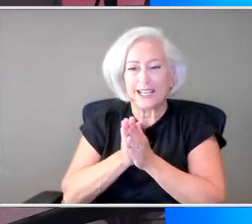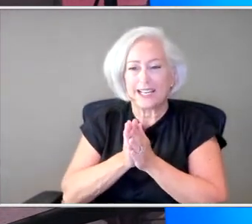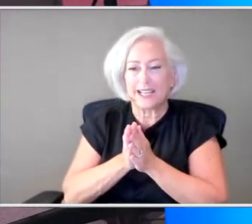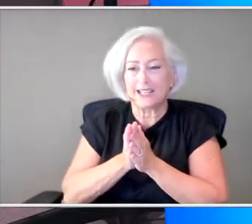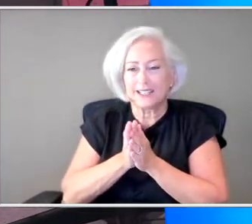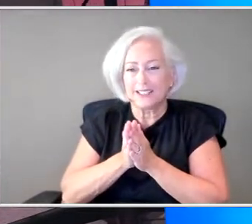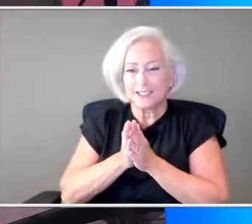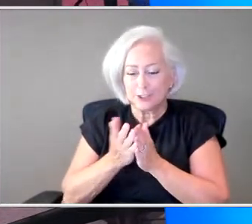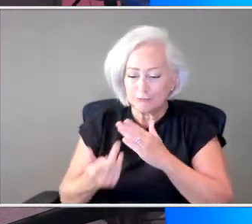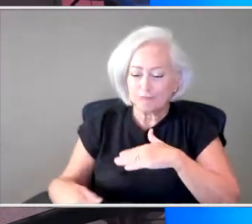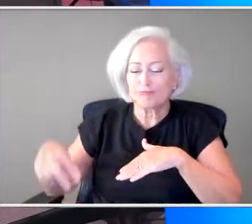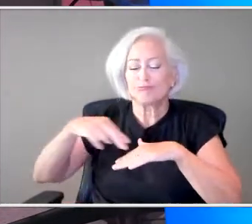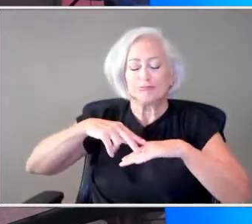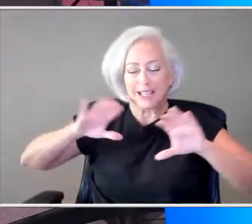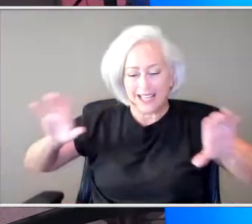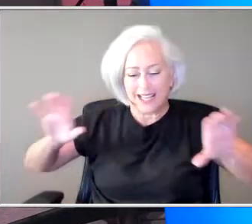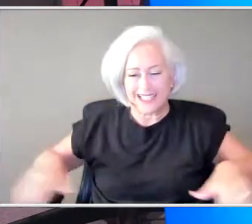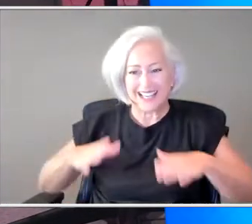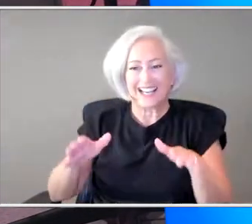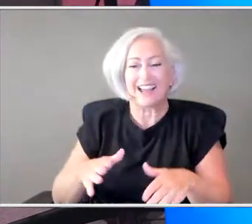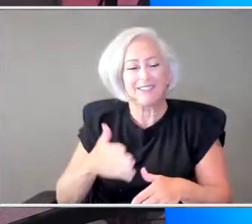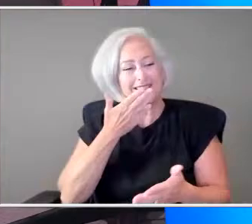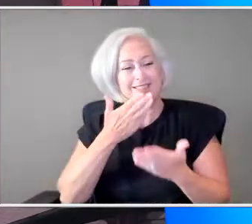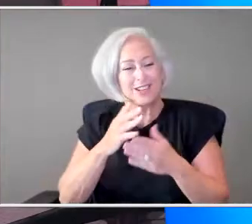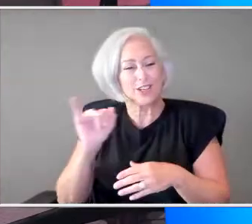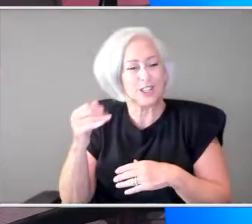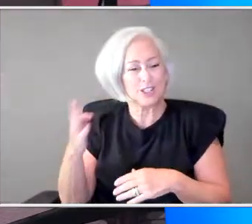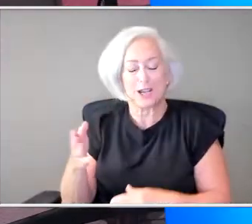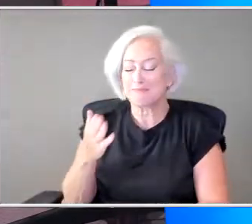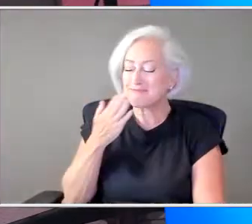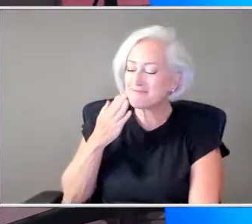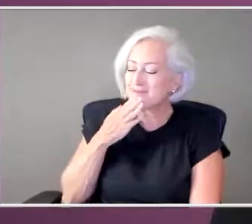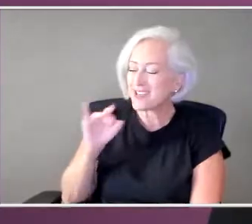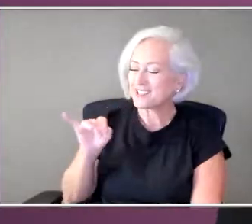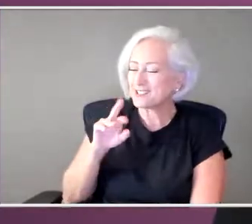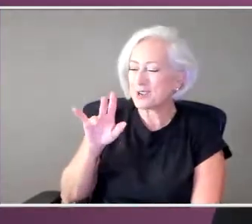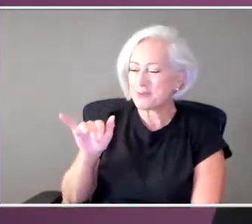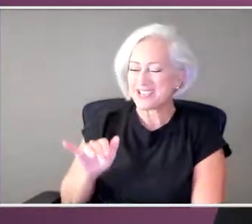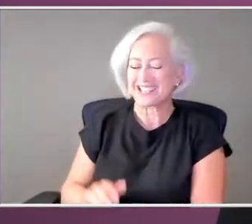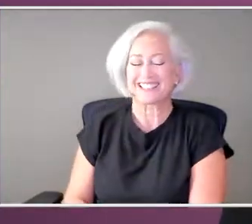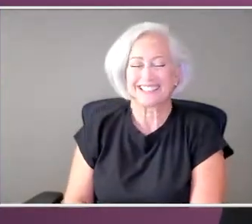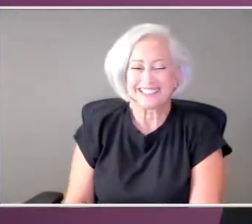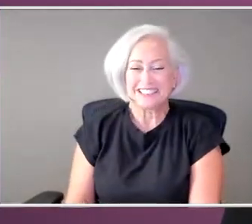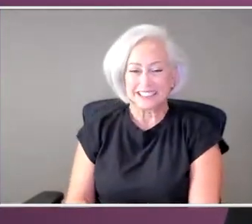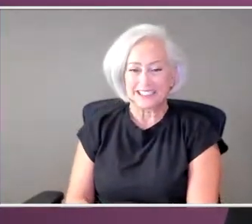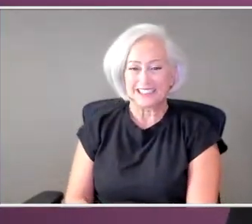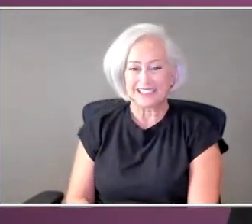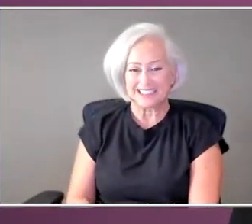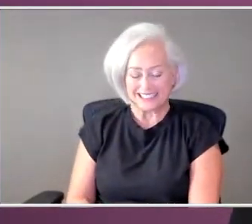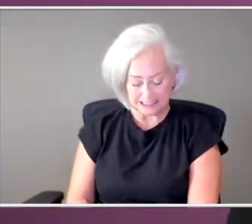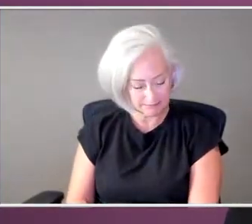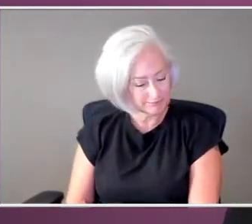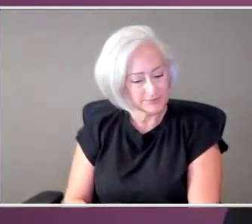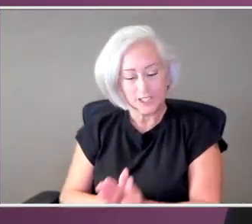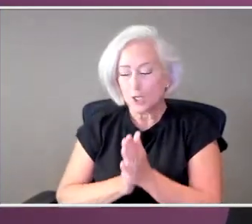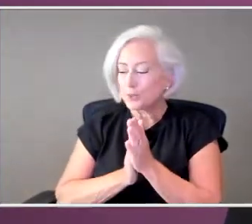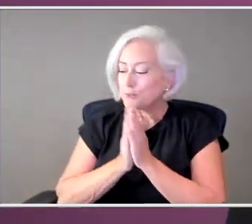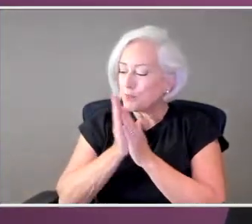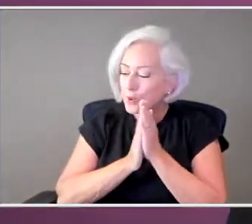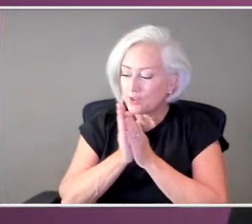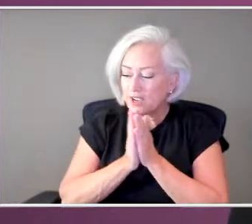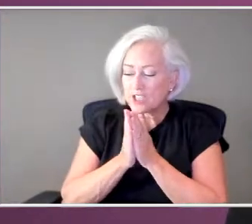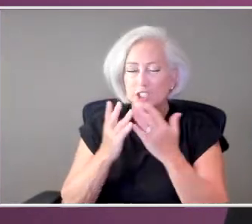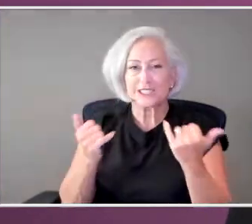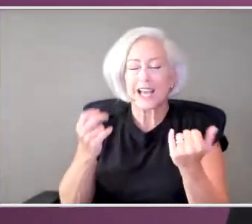it. Aw. That's from Jeremy. Thank you, Jeremy. You know, the motivation, I don't know, I look back and I think,